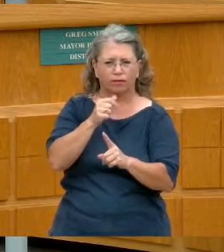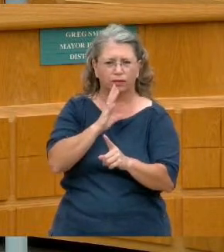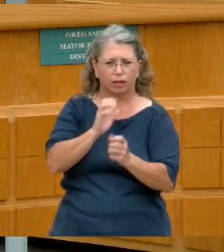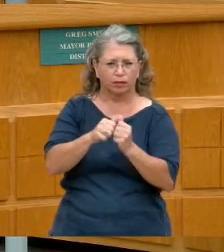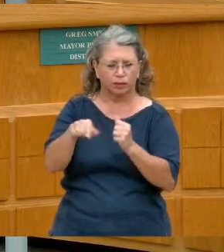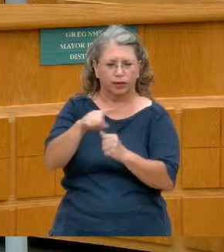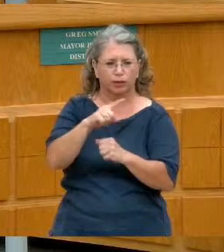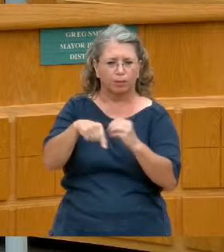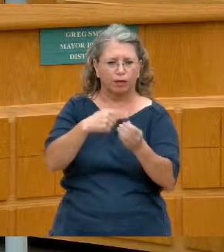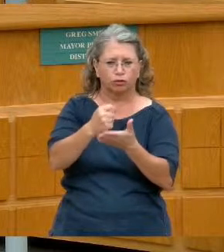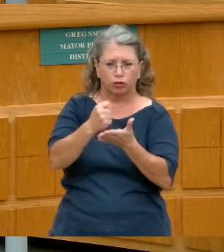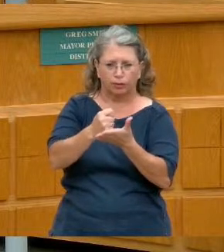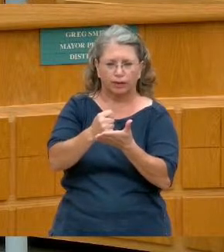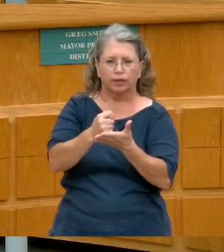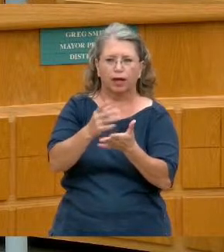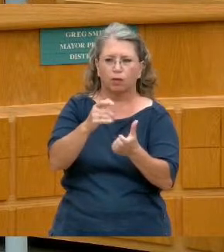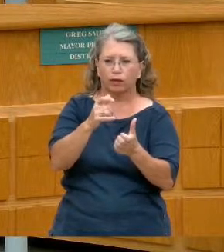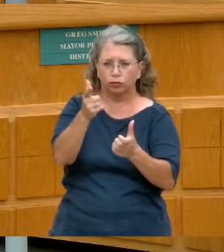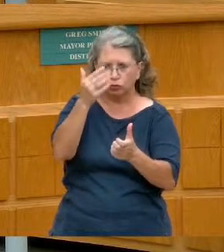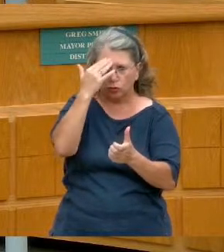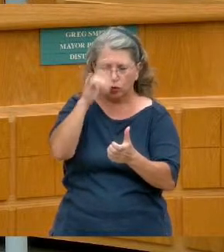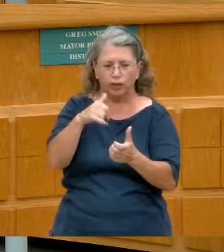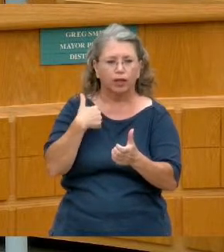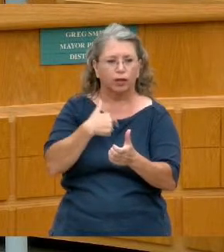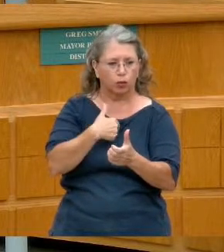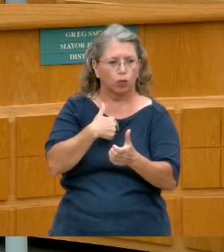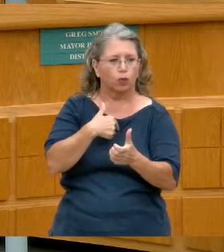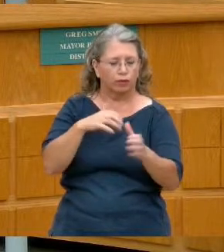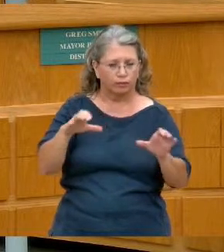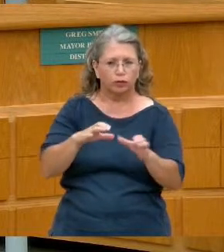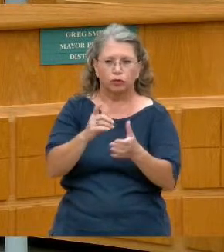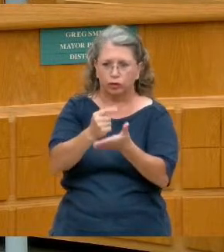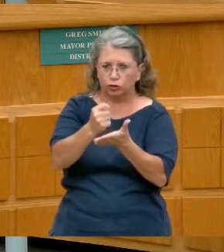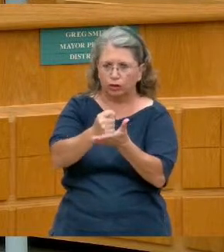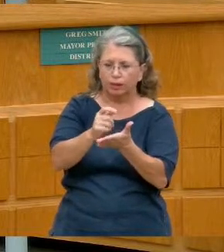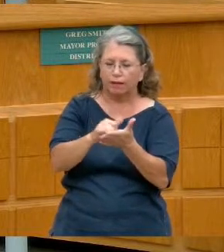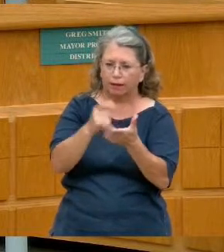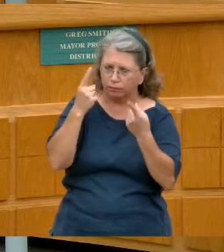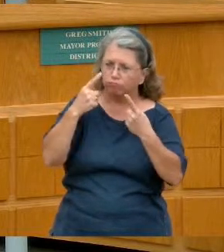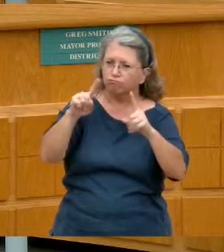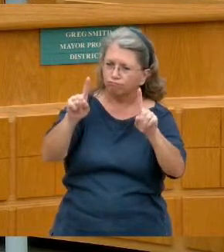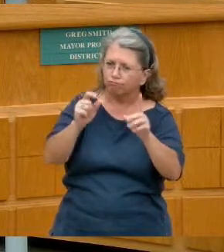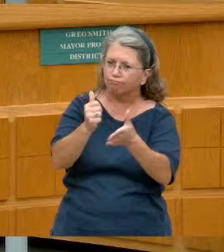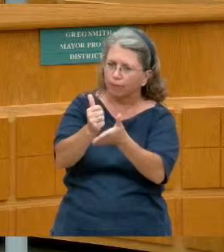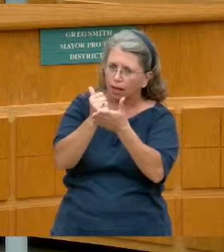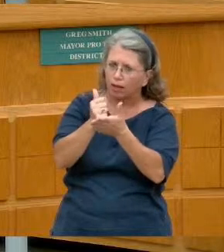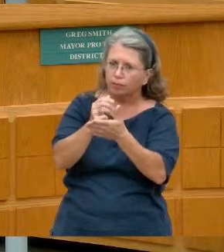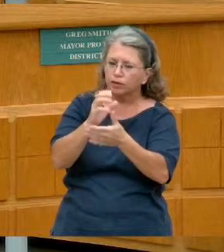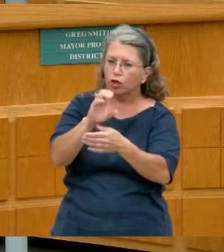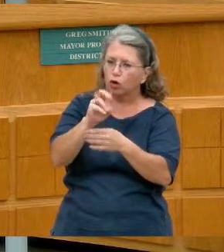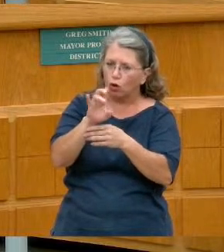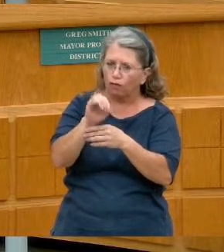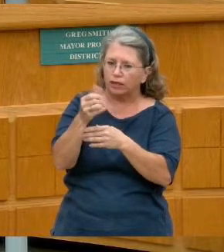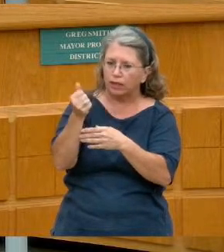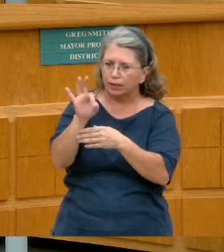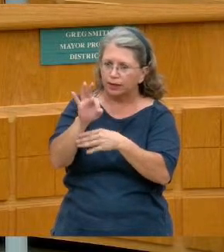reassure you that we have a treatment that is very effective for COVID-19 for majority of our